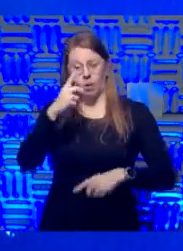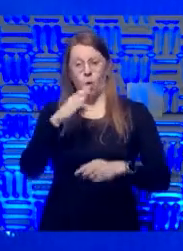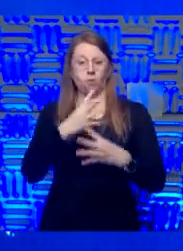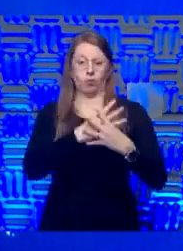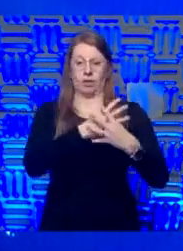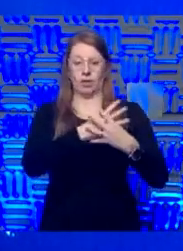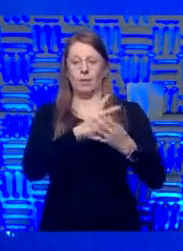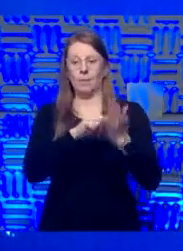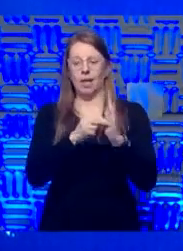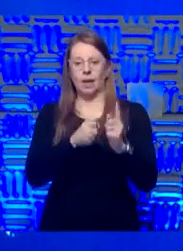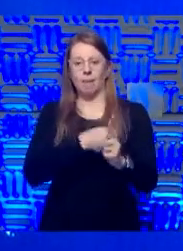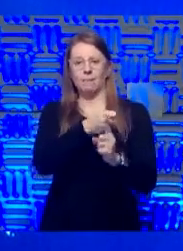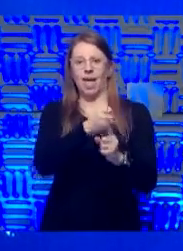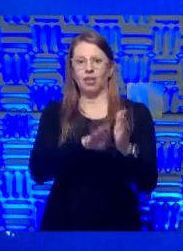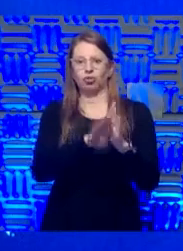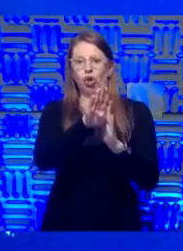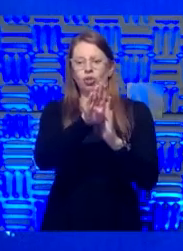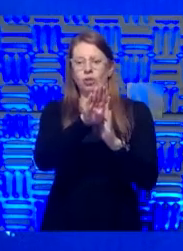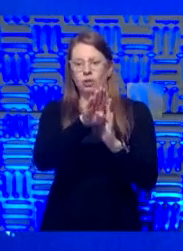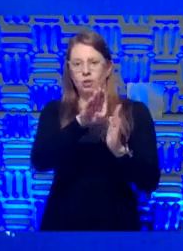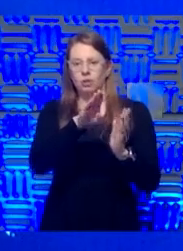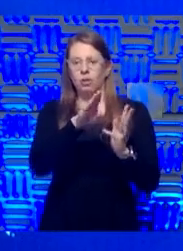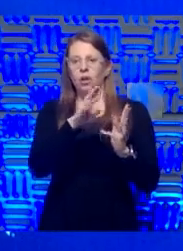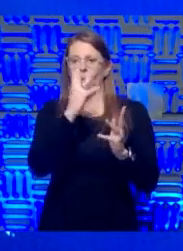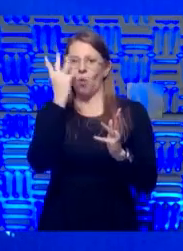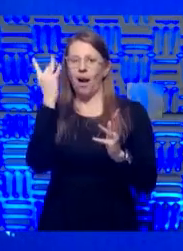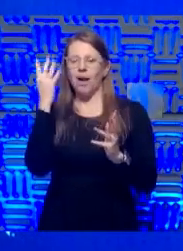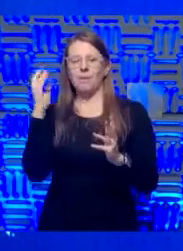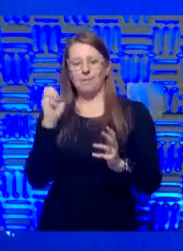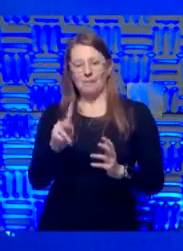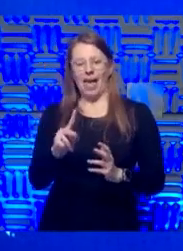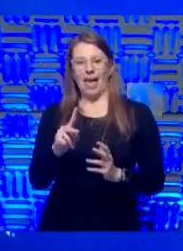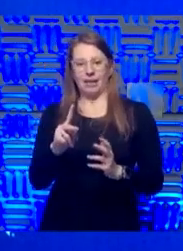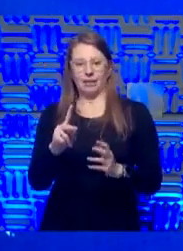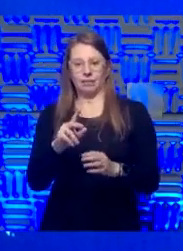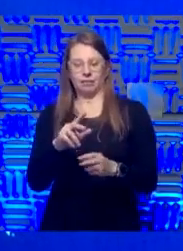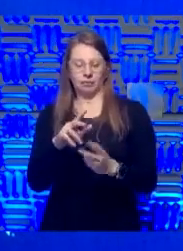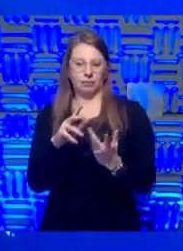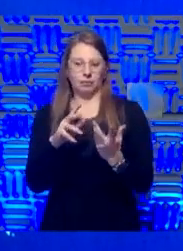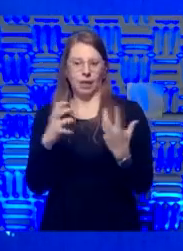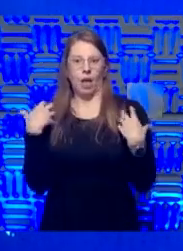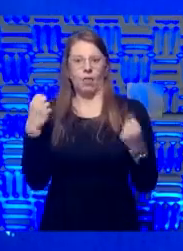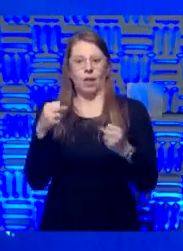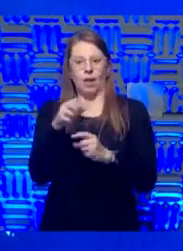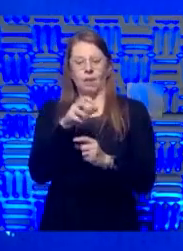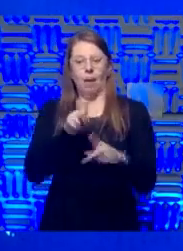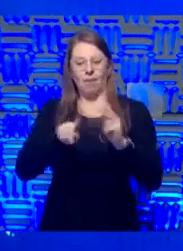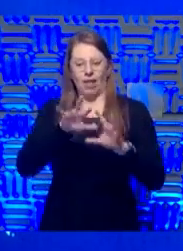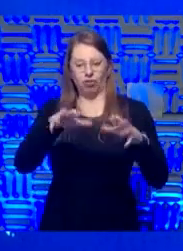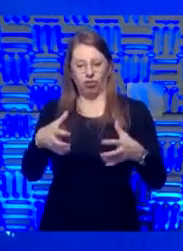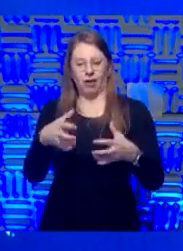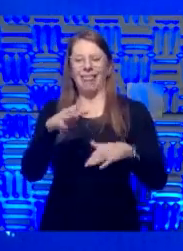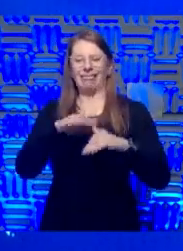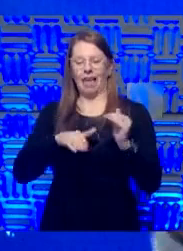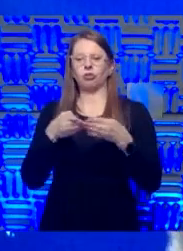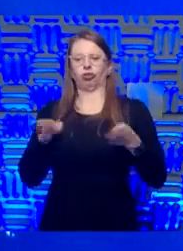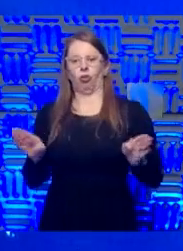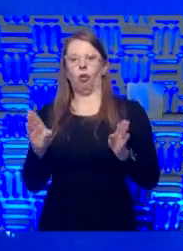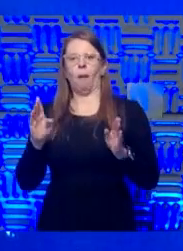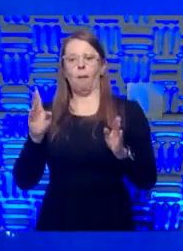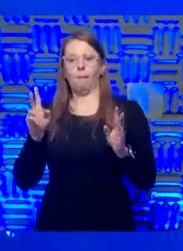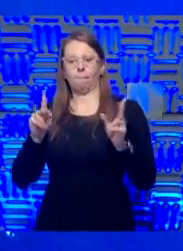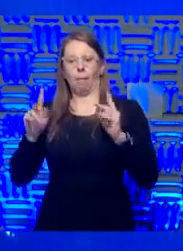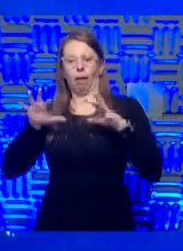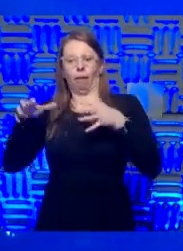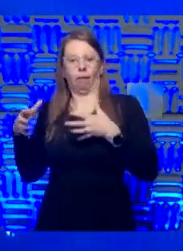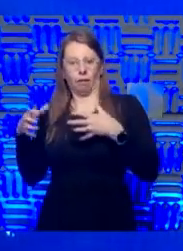of a surge because people won't be as sick because it's back in a healthier population in the general public. And so we know that those nursing homes or healthcare facilities